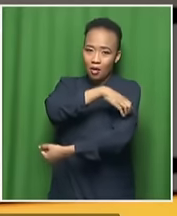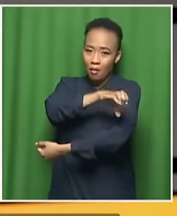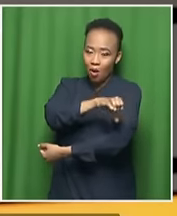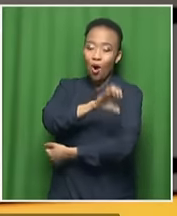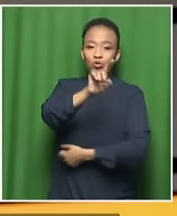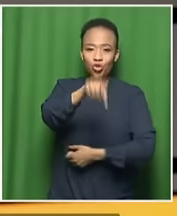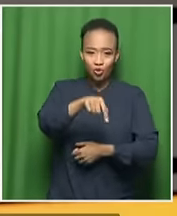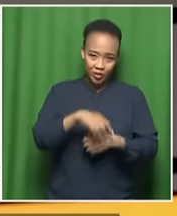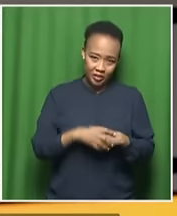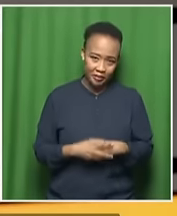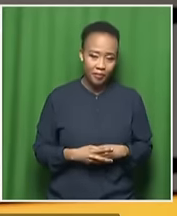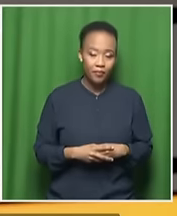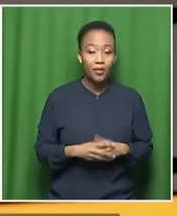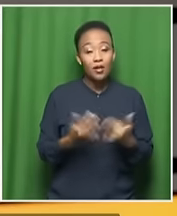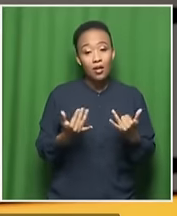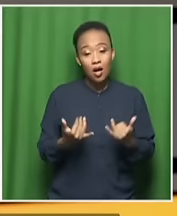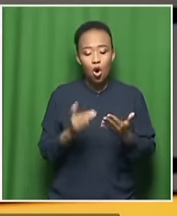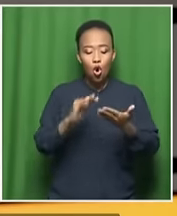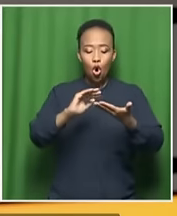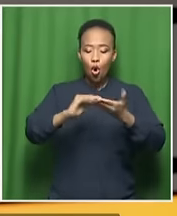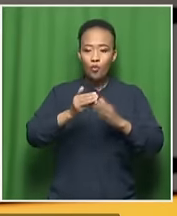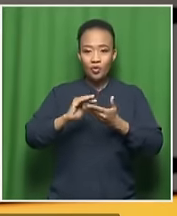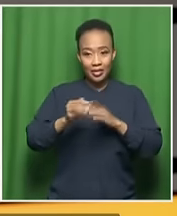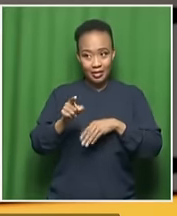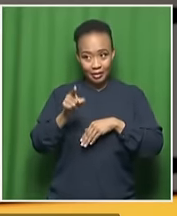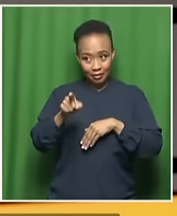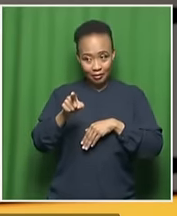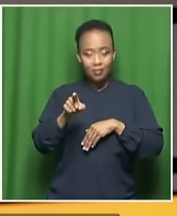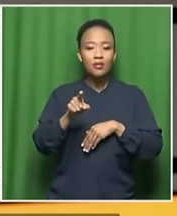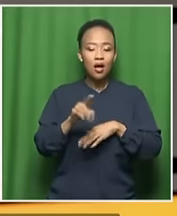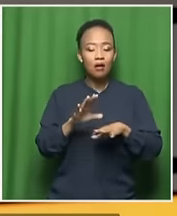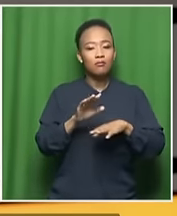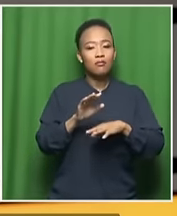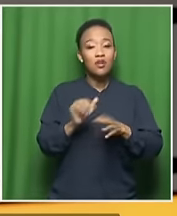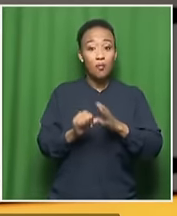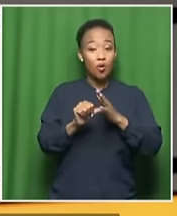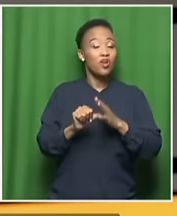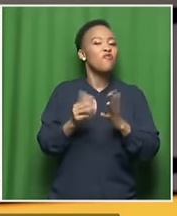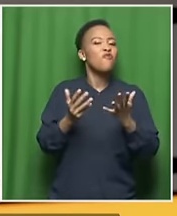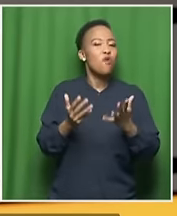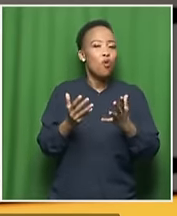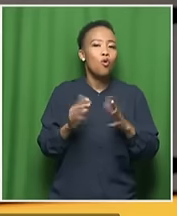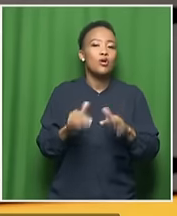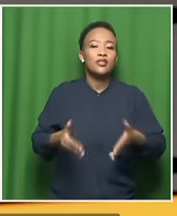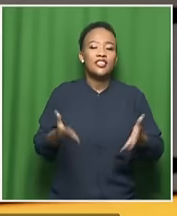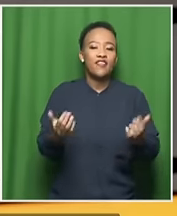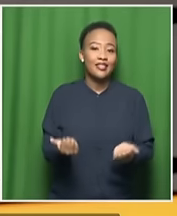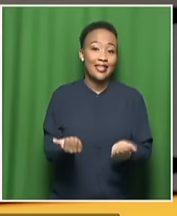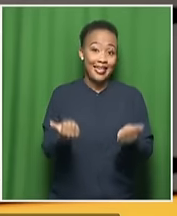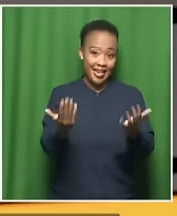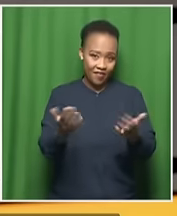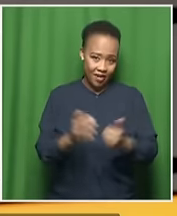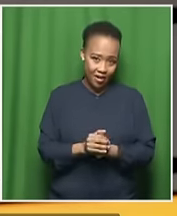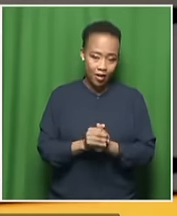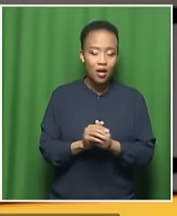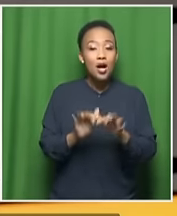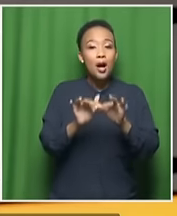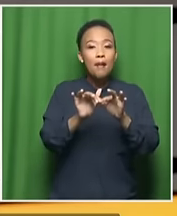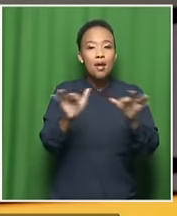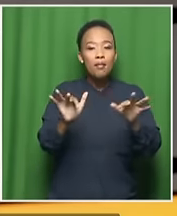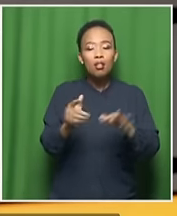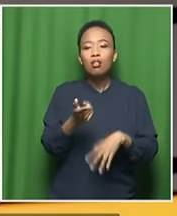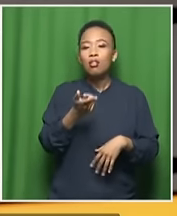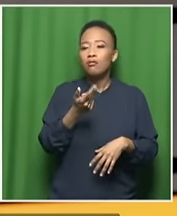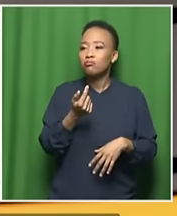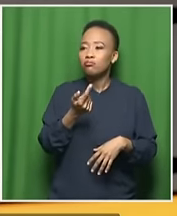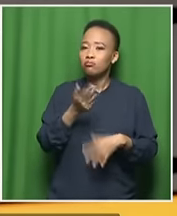own communities when it comes to service delivery. And the other aspect of what people said to me,